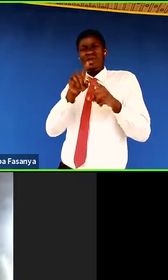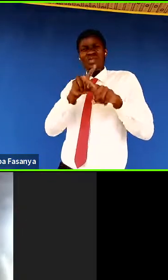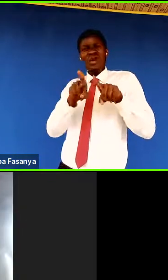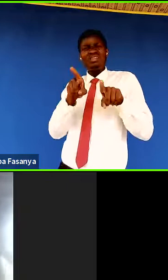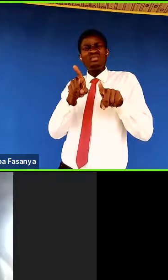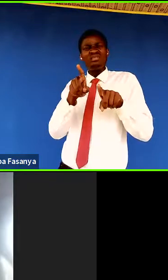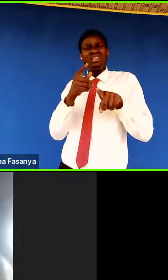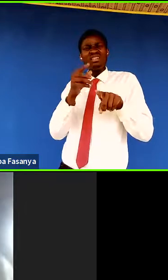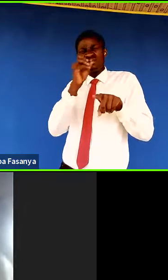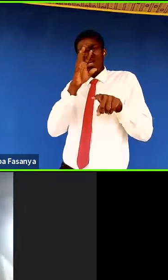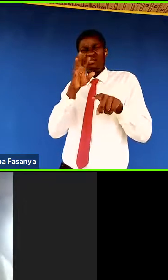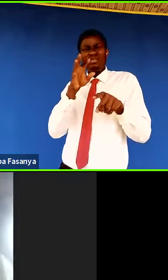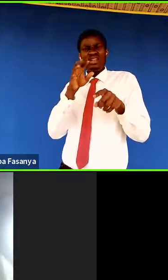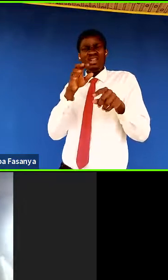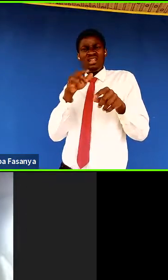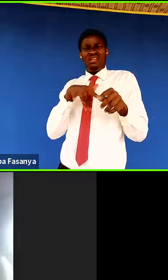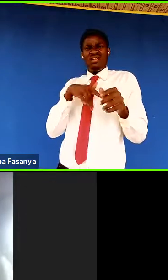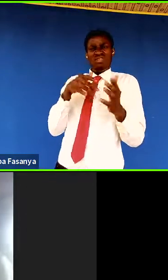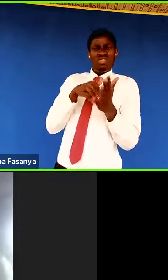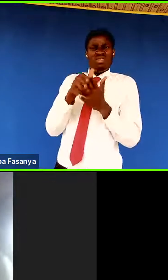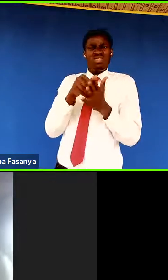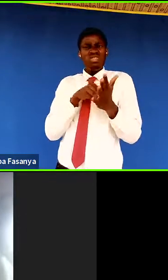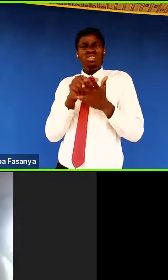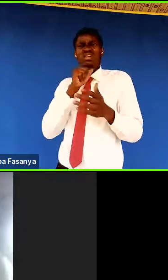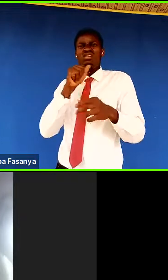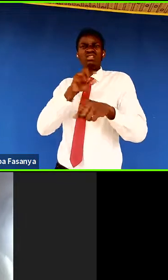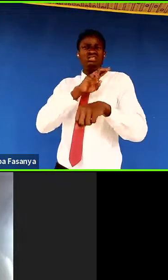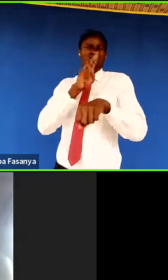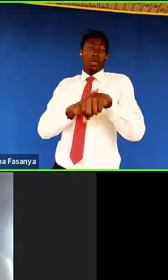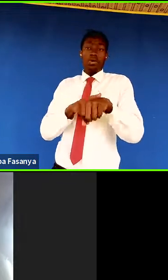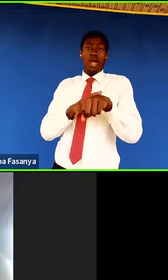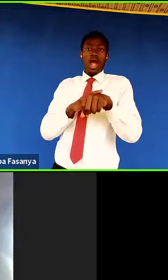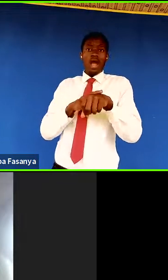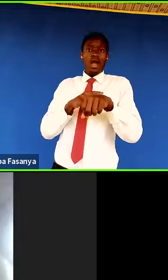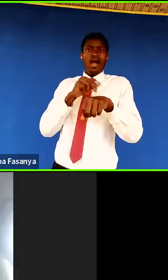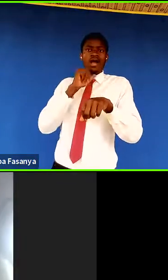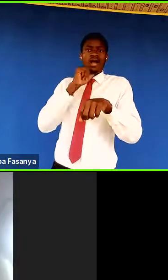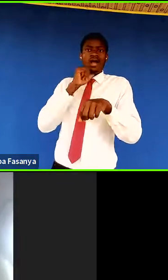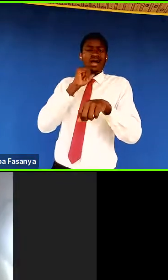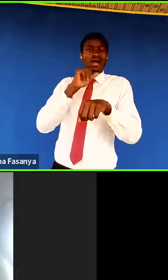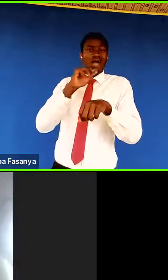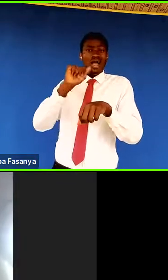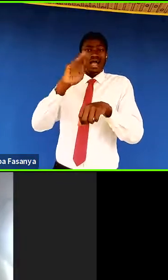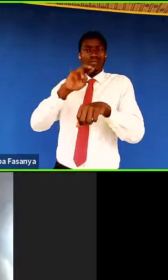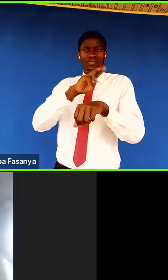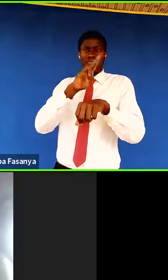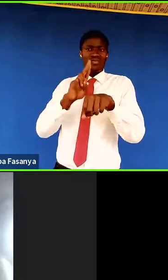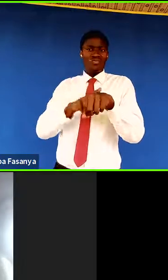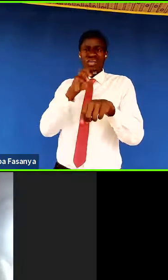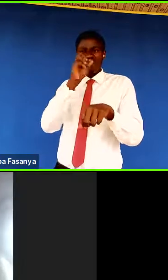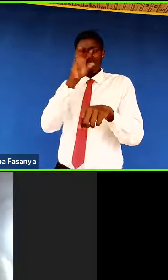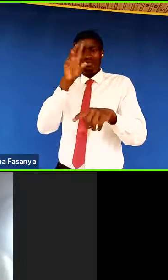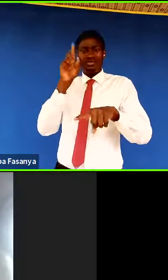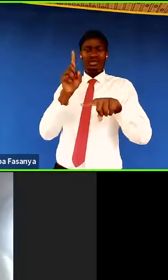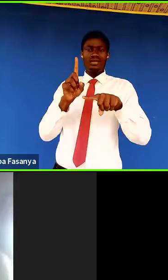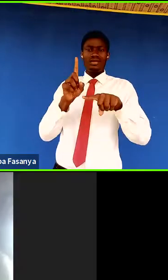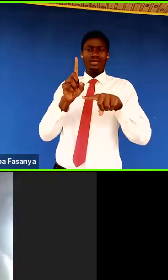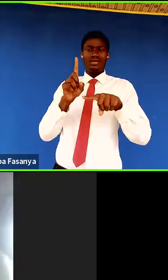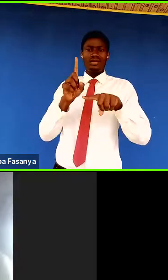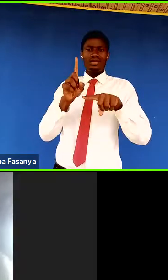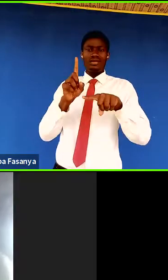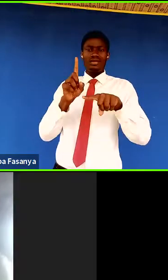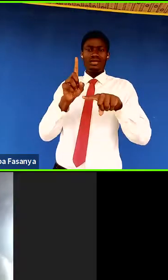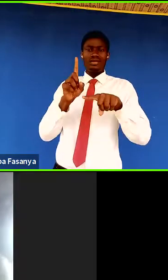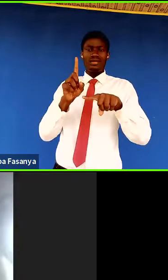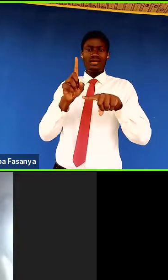They all look abnormal. An abnormal sperm may not be able to fertilize an egg. So when we have problems with the sperm